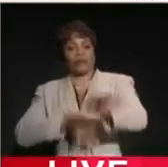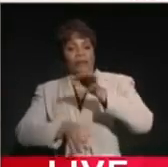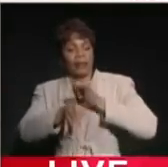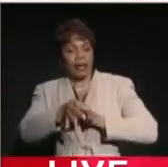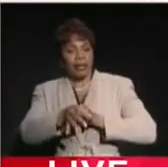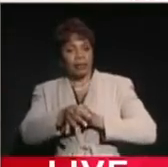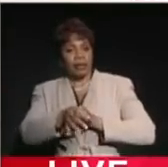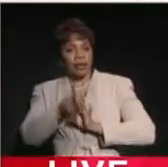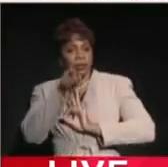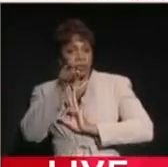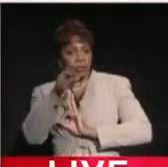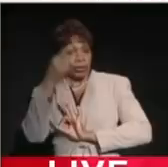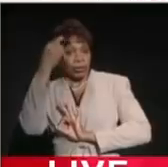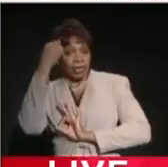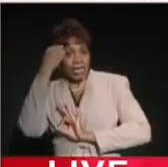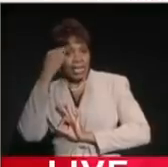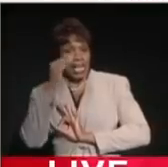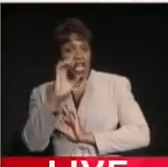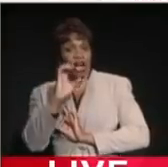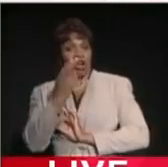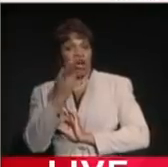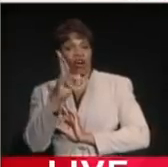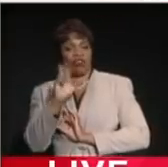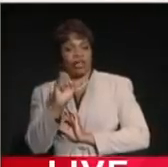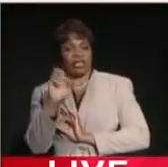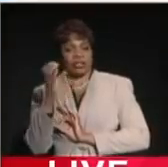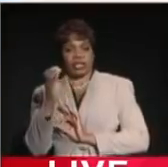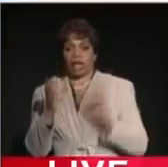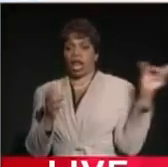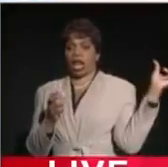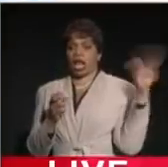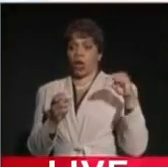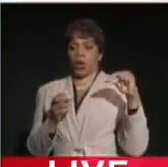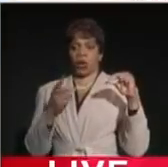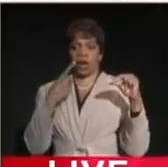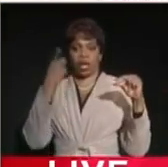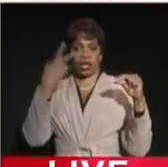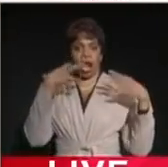you consider Chris Christie? No. You will.